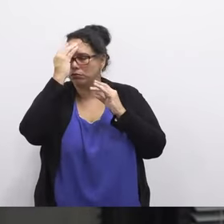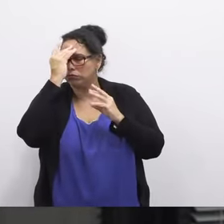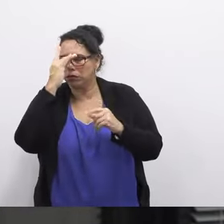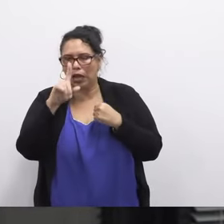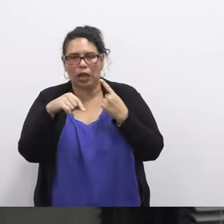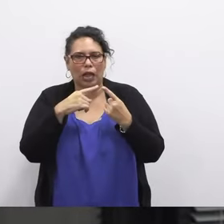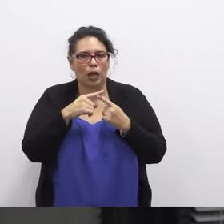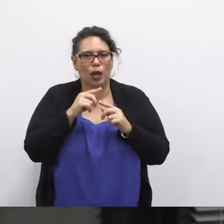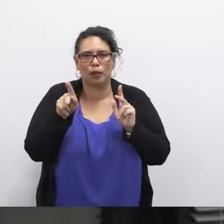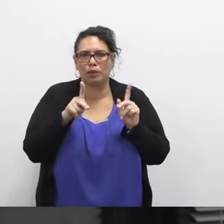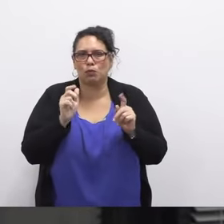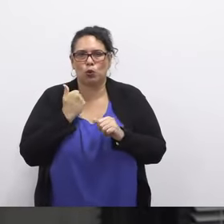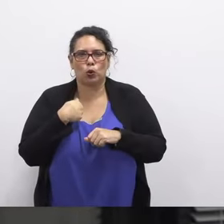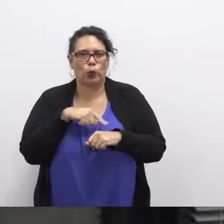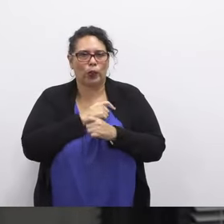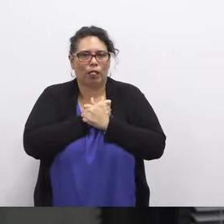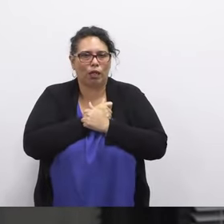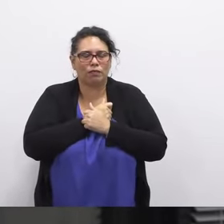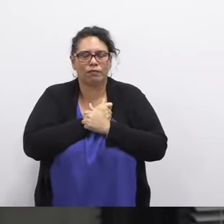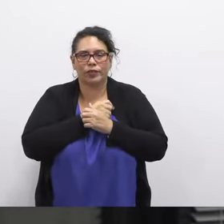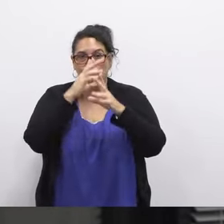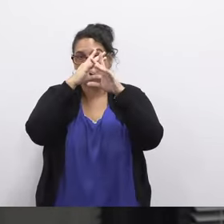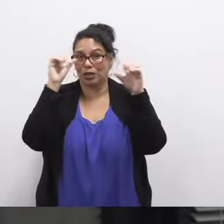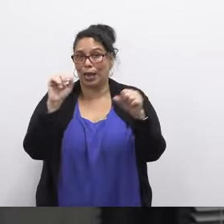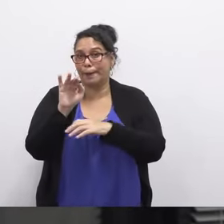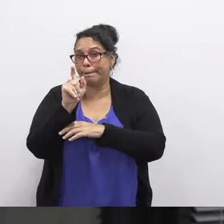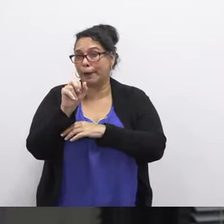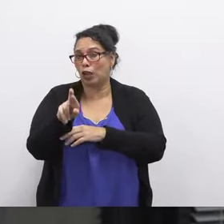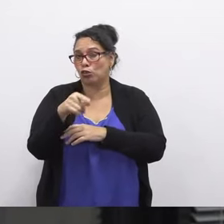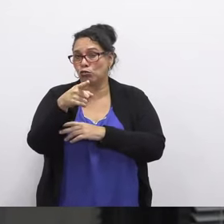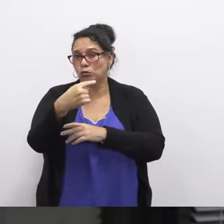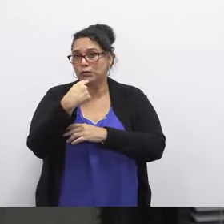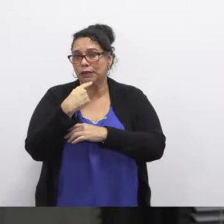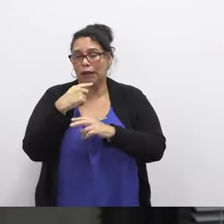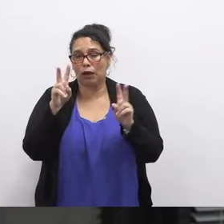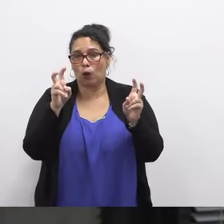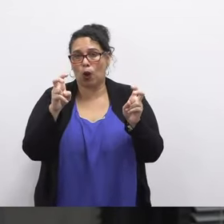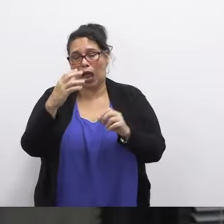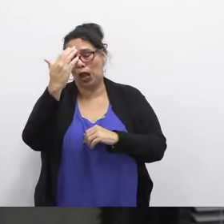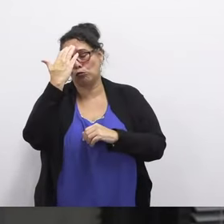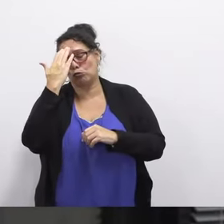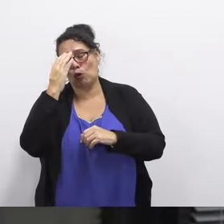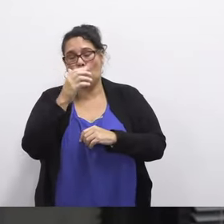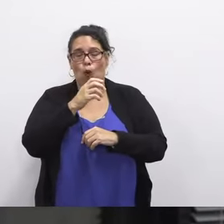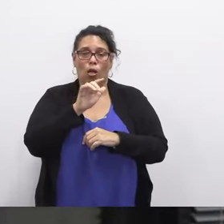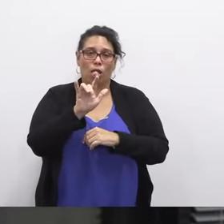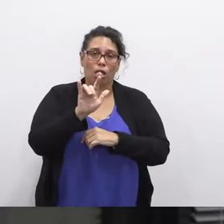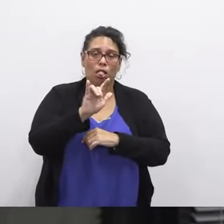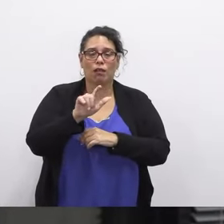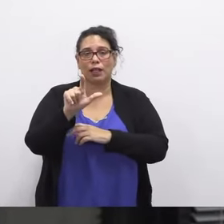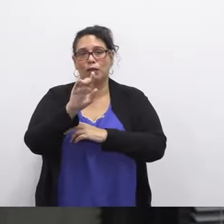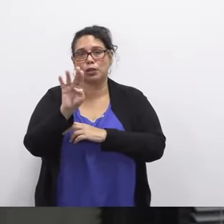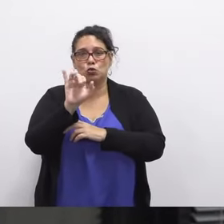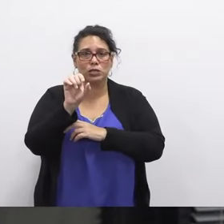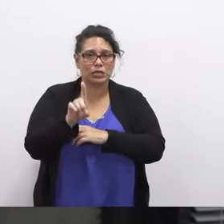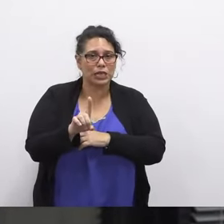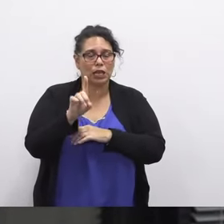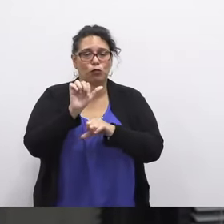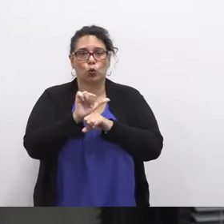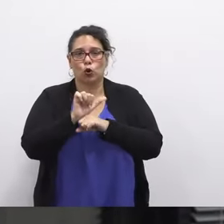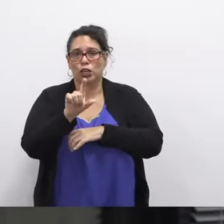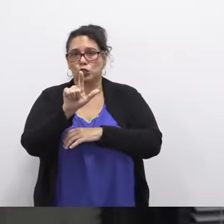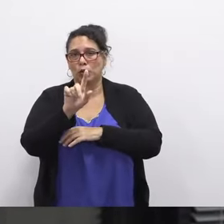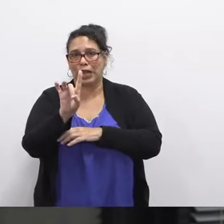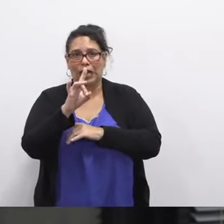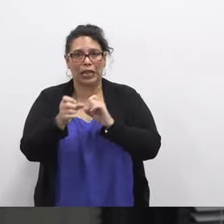Superintendent Baker, you had said, and I quote, "I have come to know and love LBUSD after working for